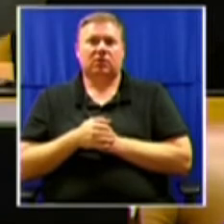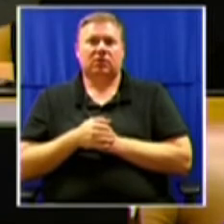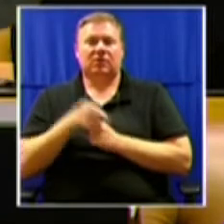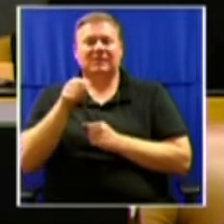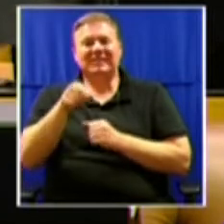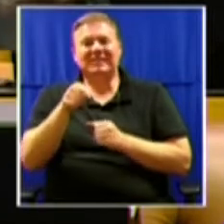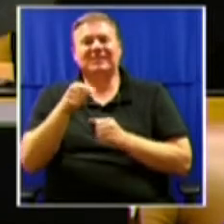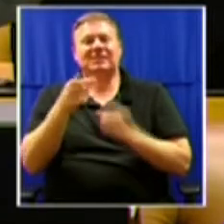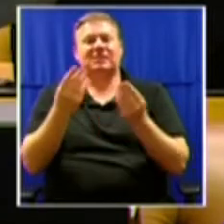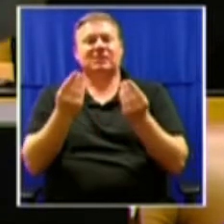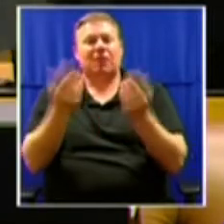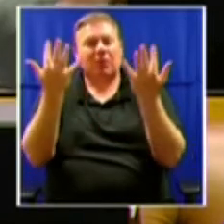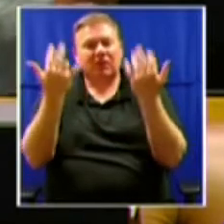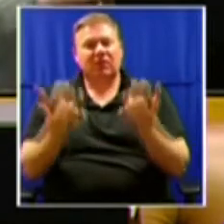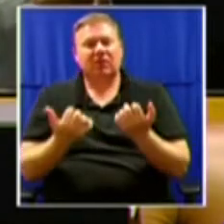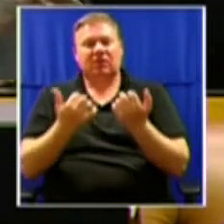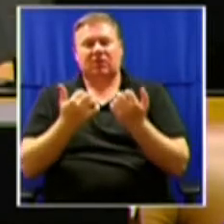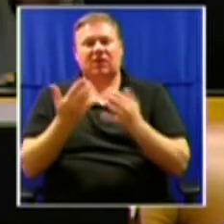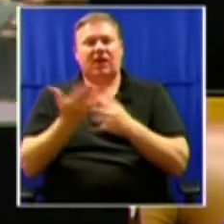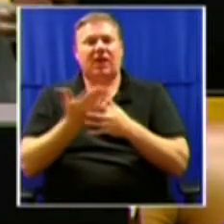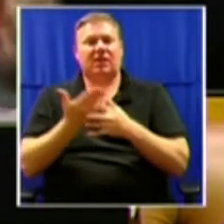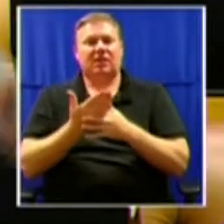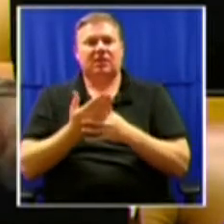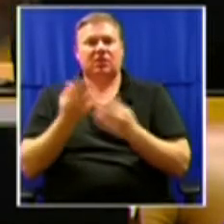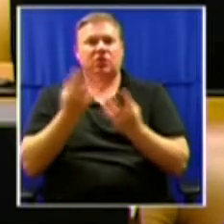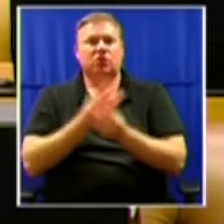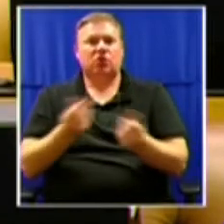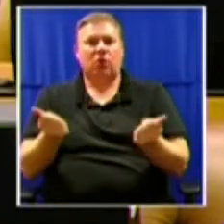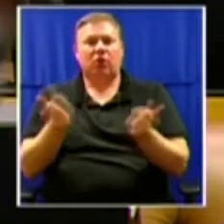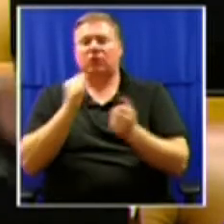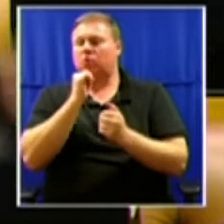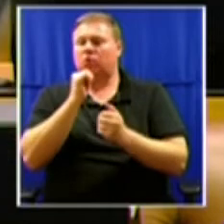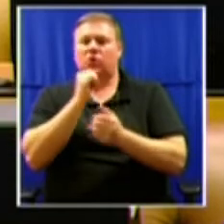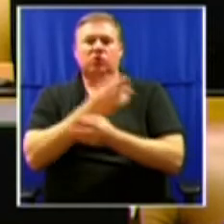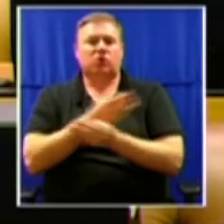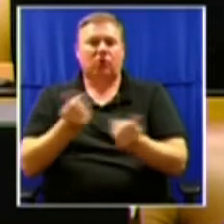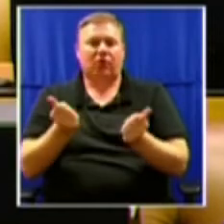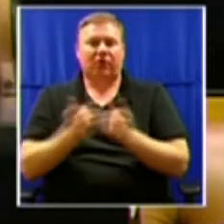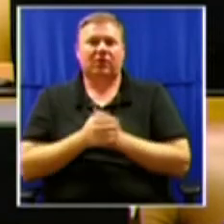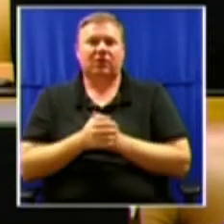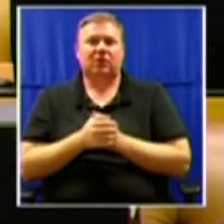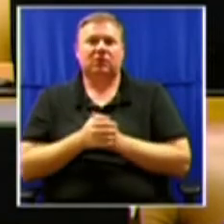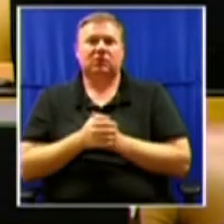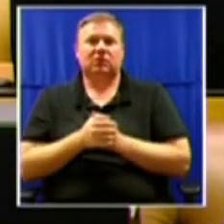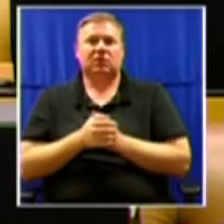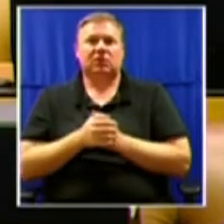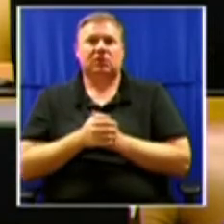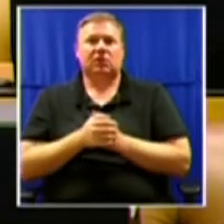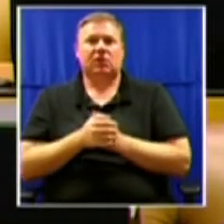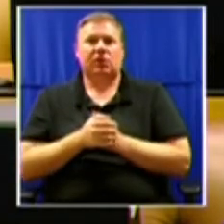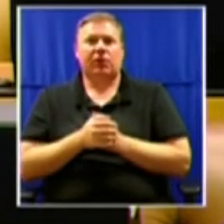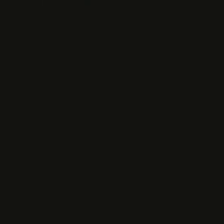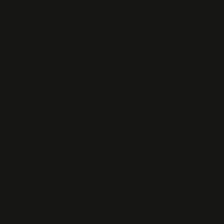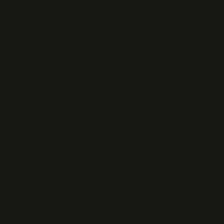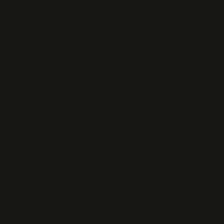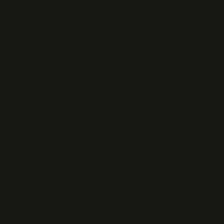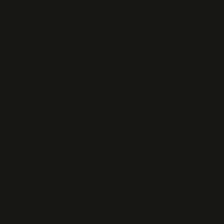figures of murder cases that have been resolved, but there must be some specific.